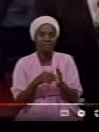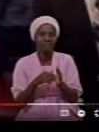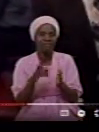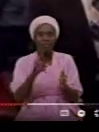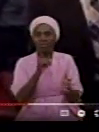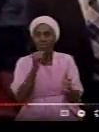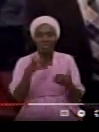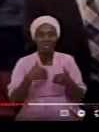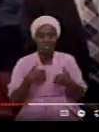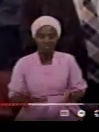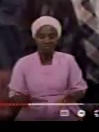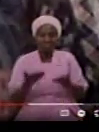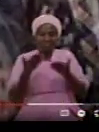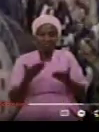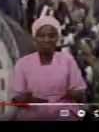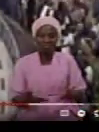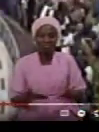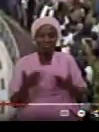heavy-hearted,